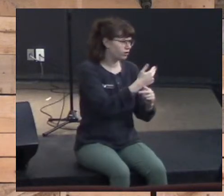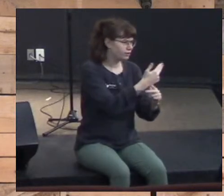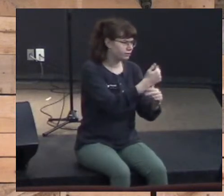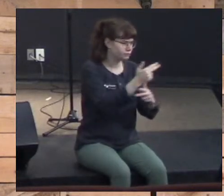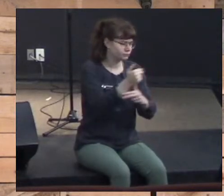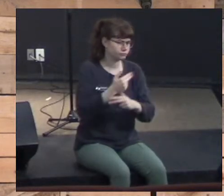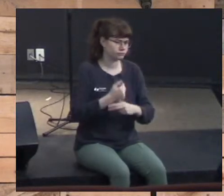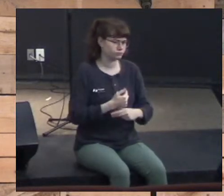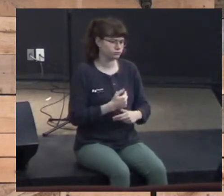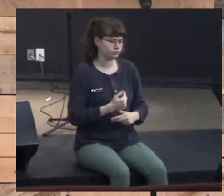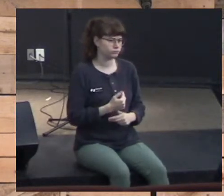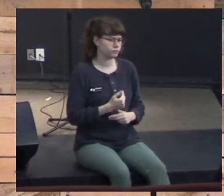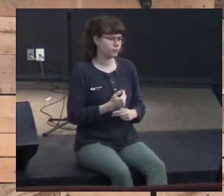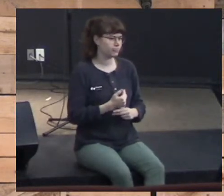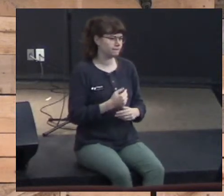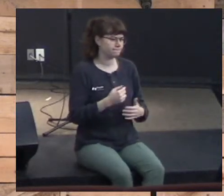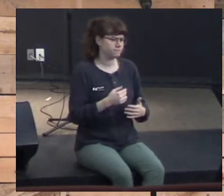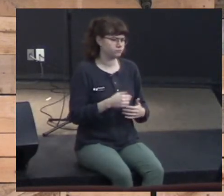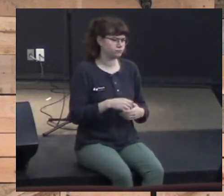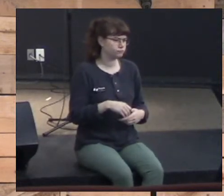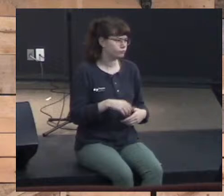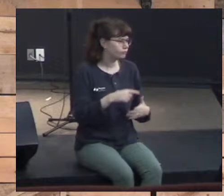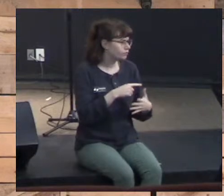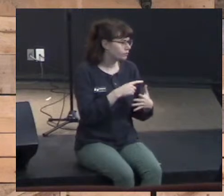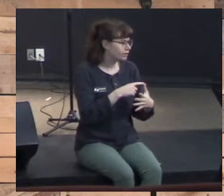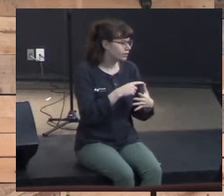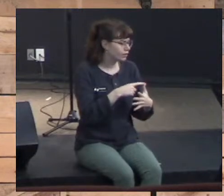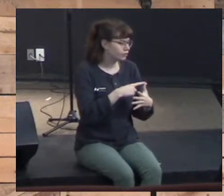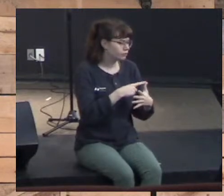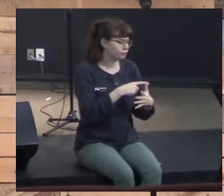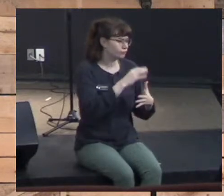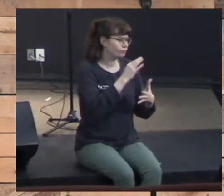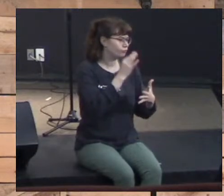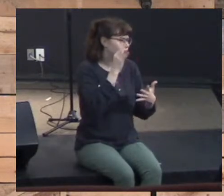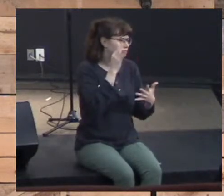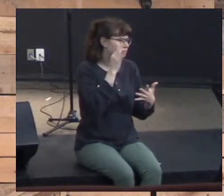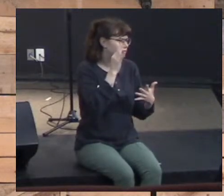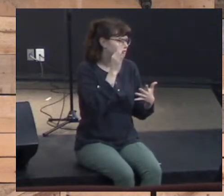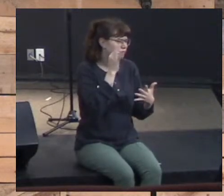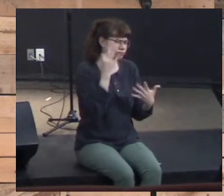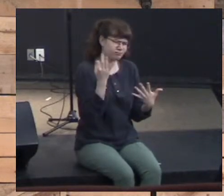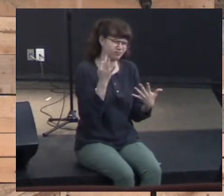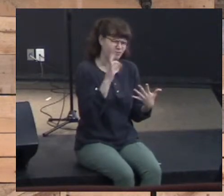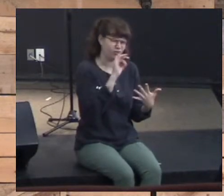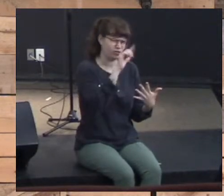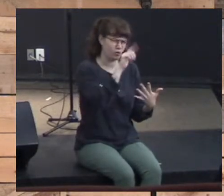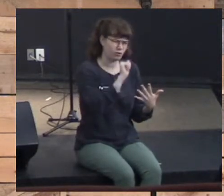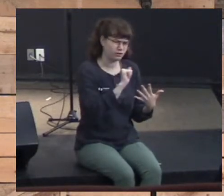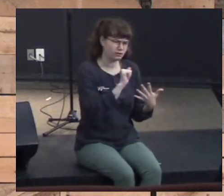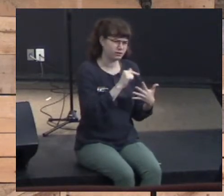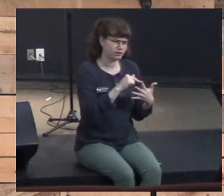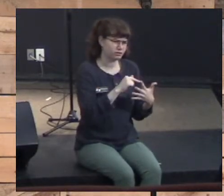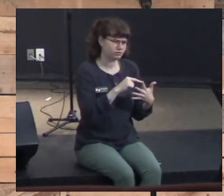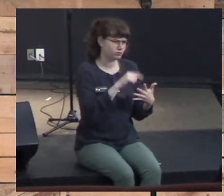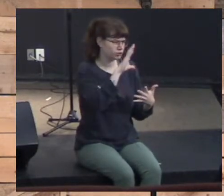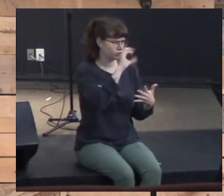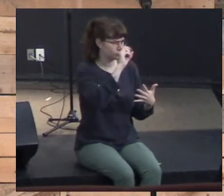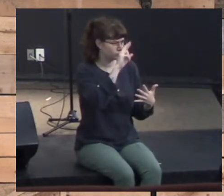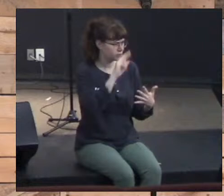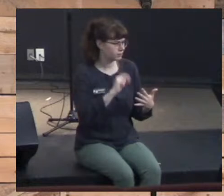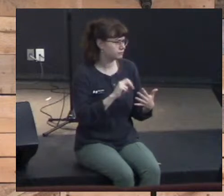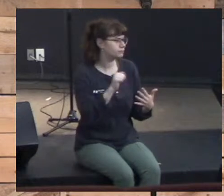Puerto Rico, Cuba, Florida, and then moved on up into the eastern states there, Carolinas and